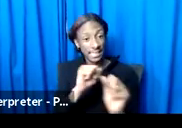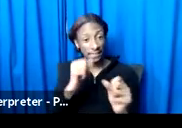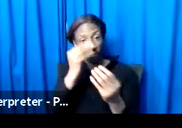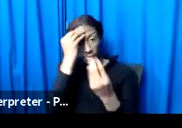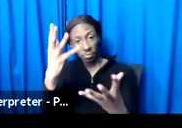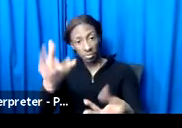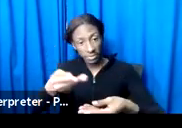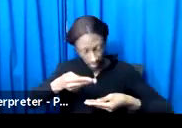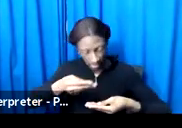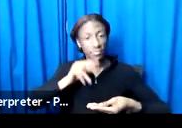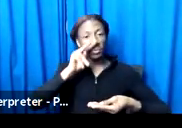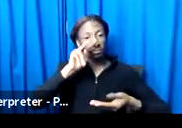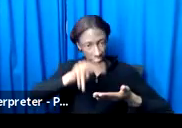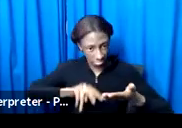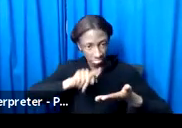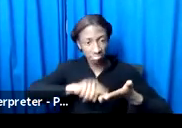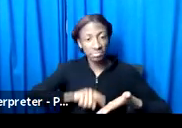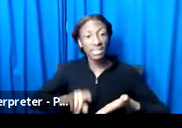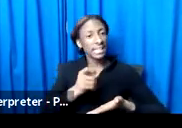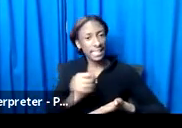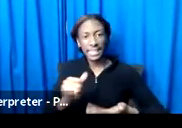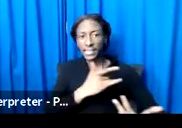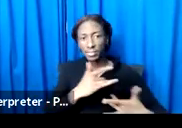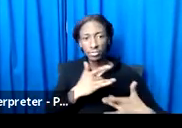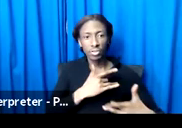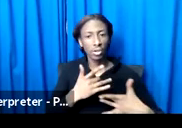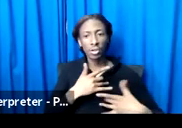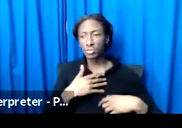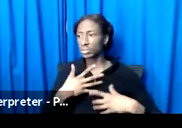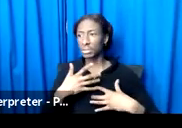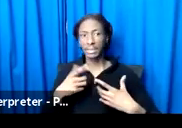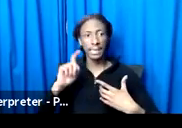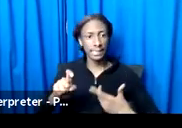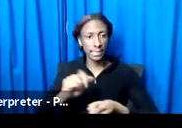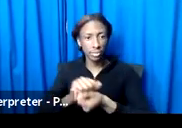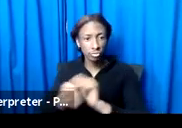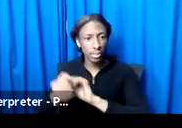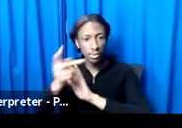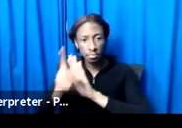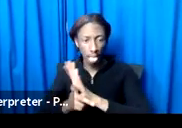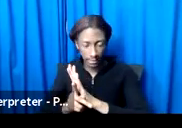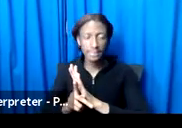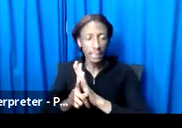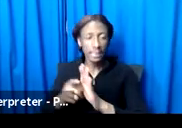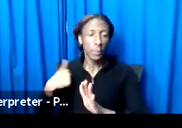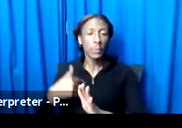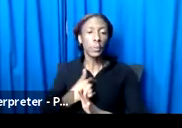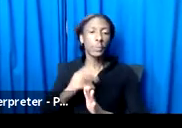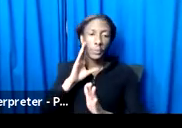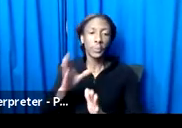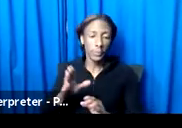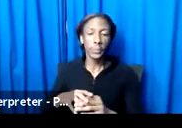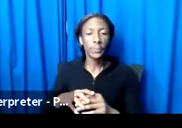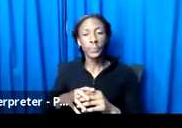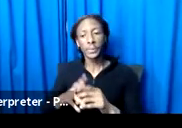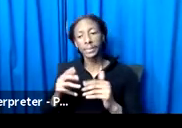any concerns that would warrant any changes in policy related to vaccine, we are definitely, you know, going